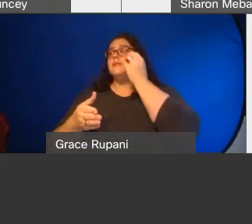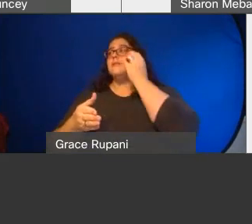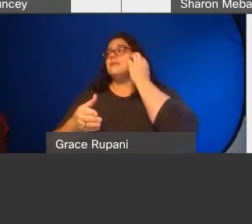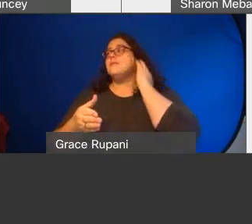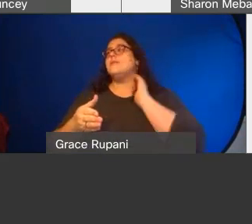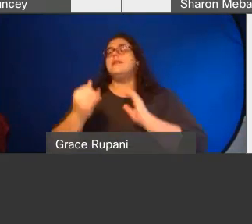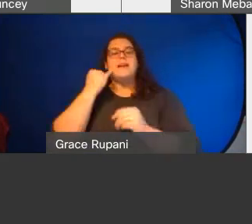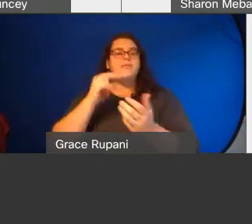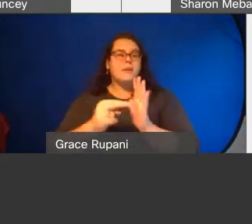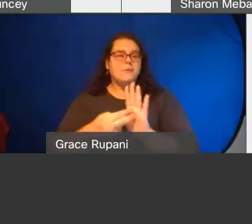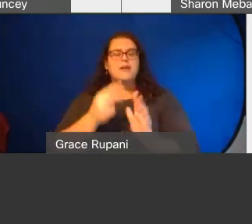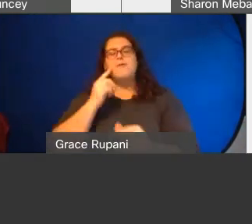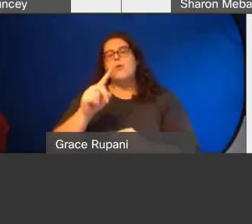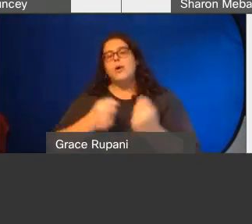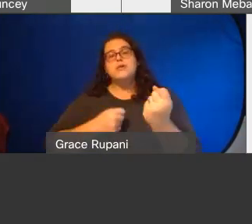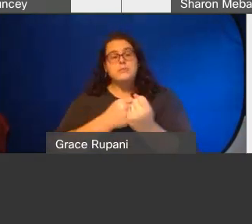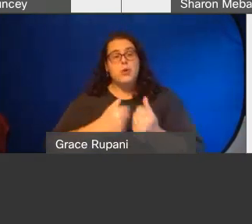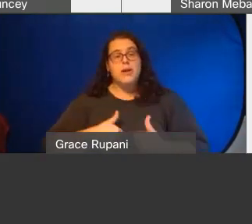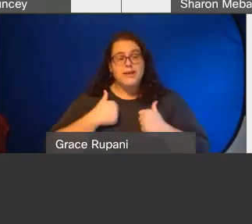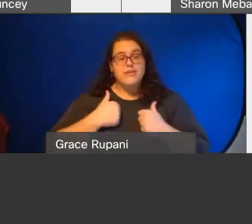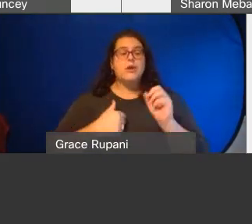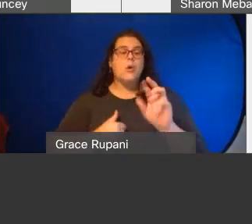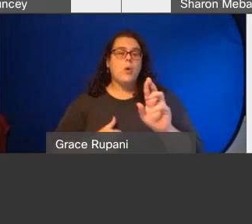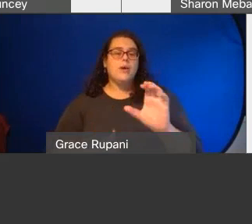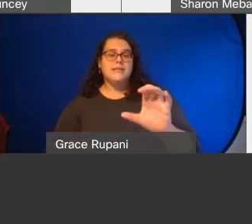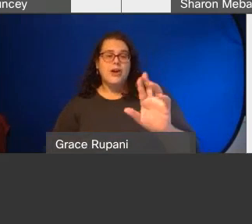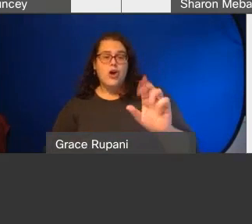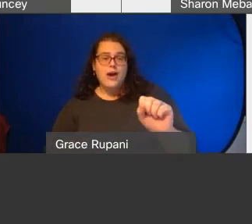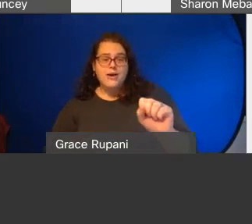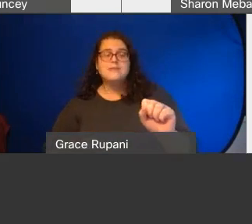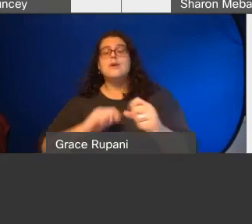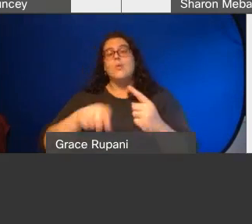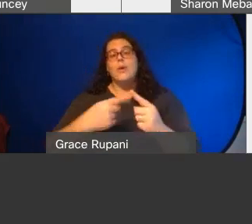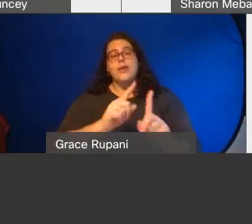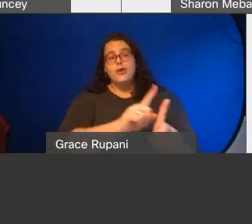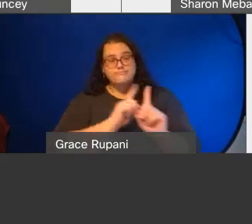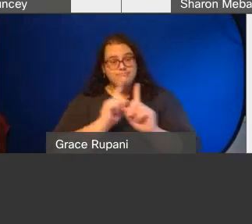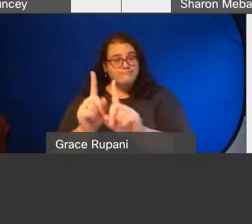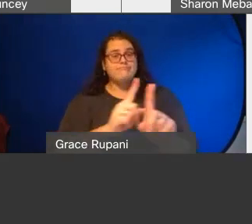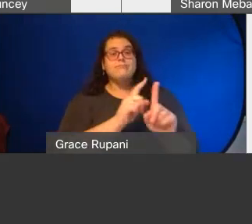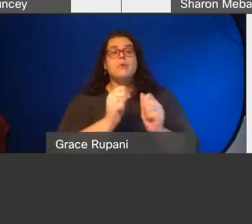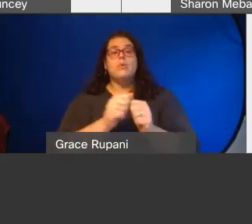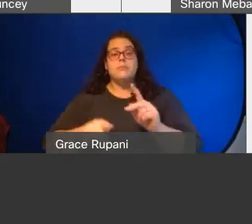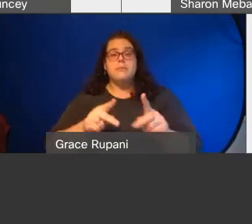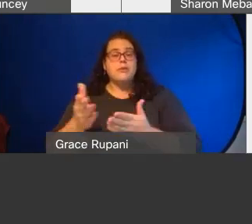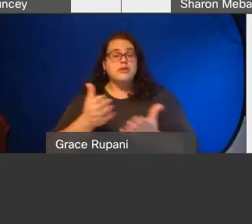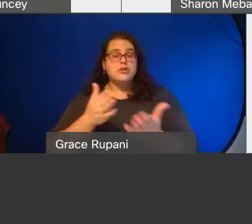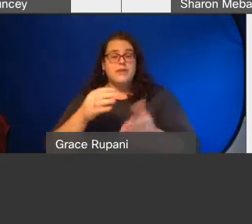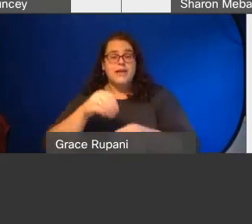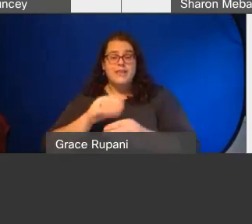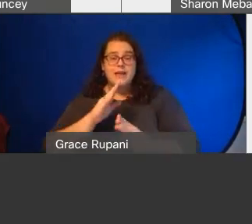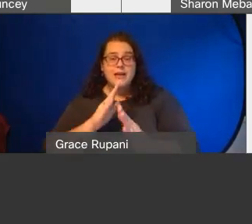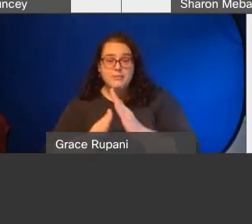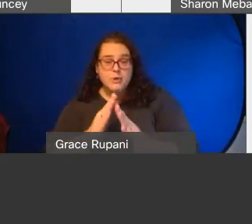for those that are in supported living or CRFs, when they're with individuals that they're serving out into the community, would